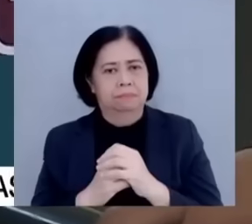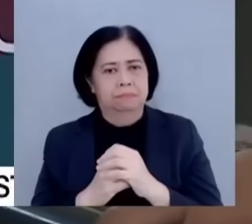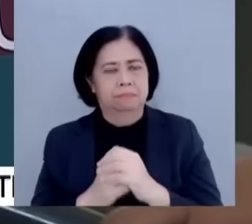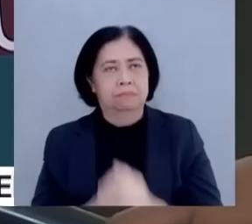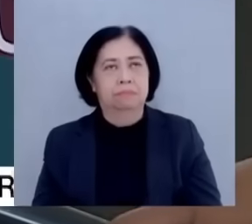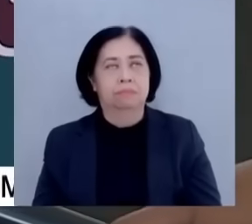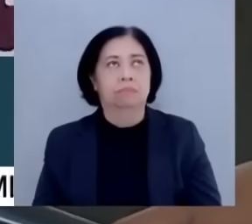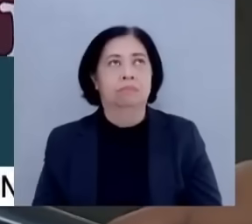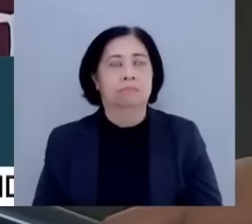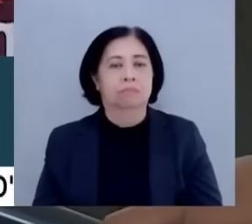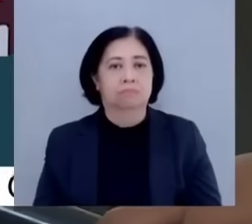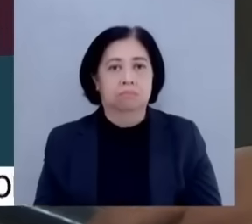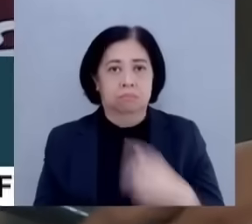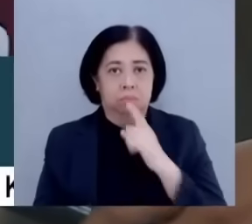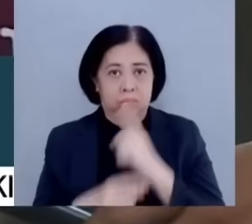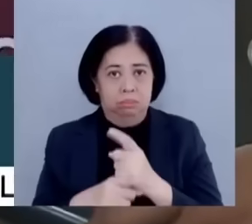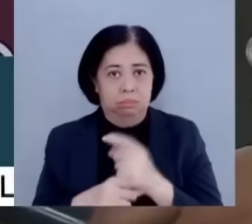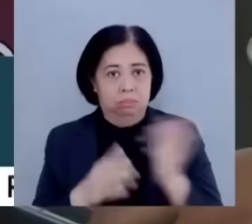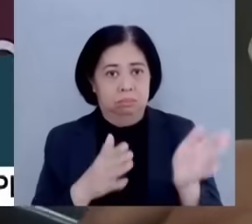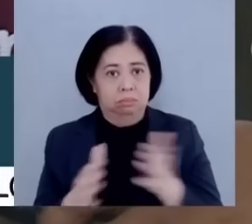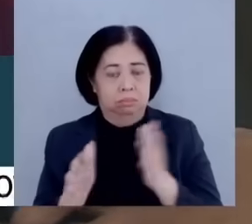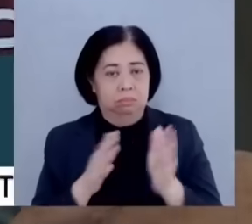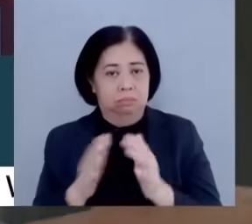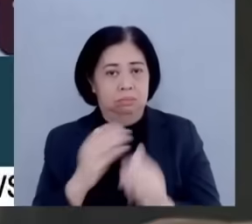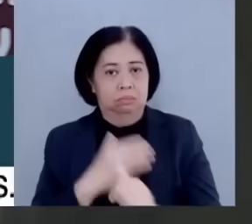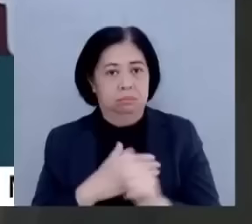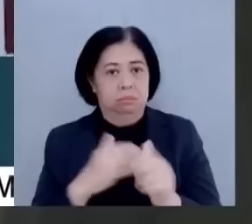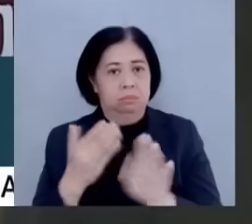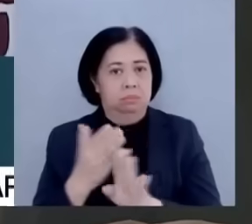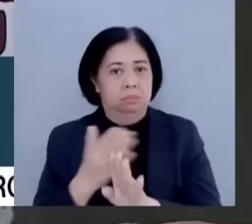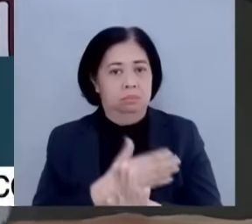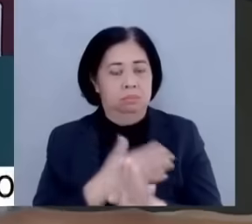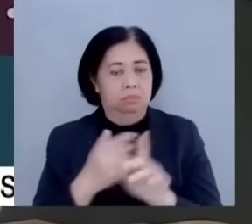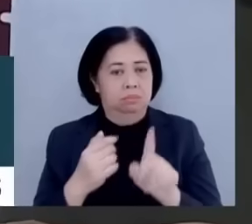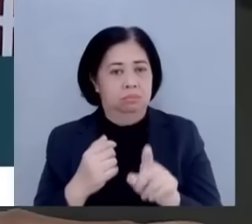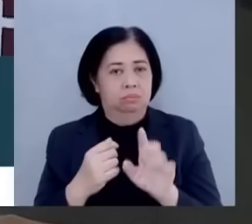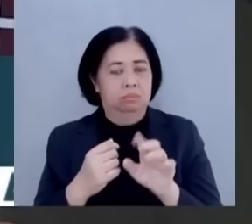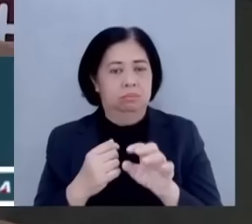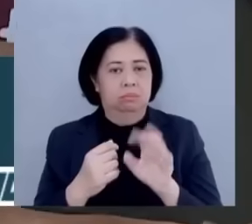Had there been really an assassination attempt before your birthday daw po ito, ma'am?